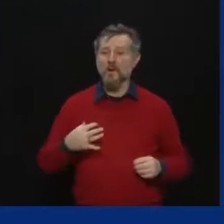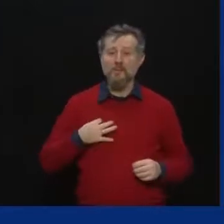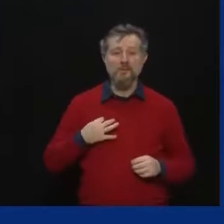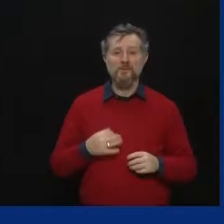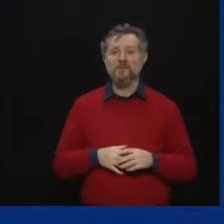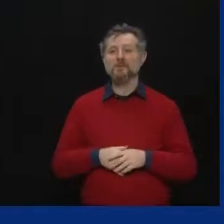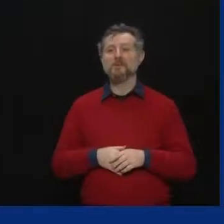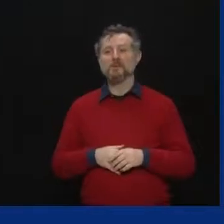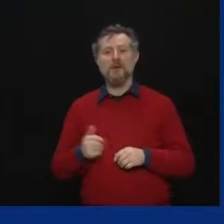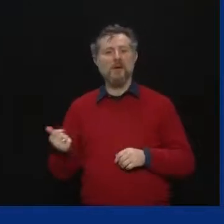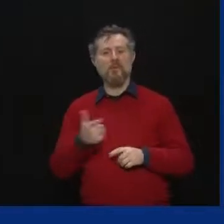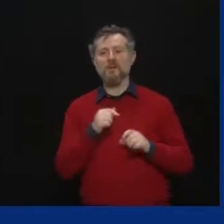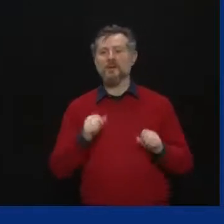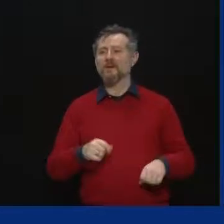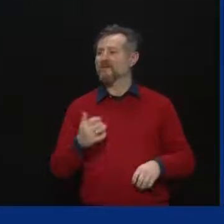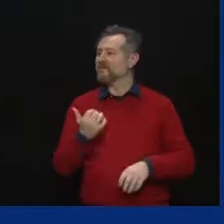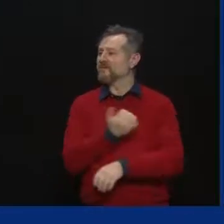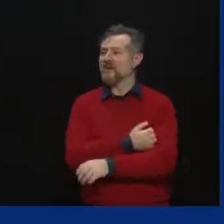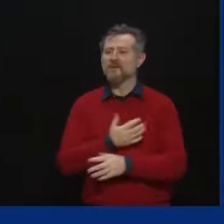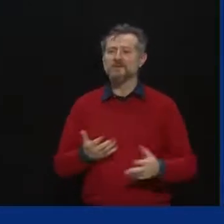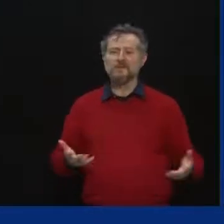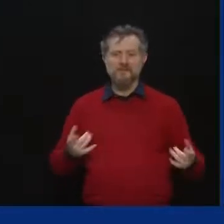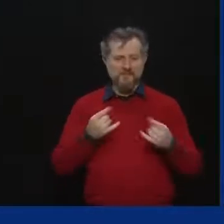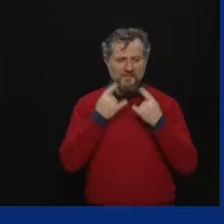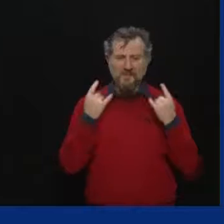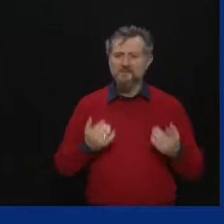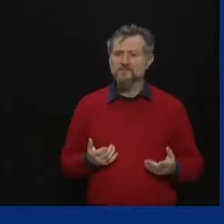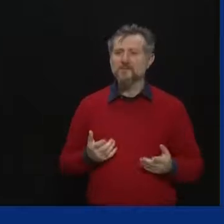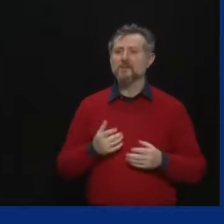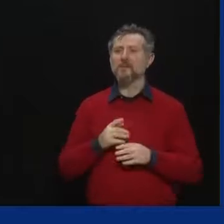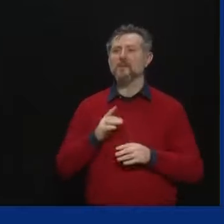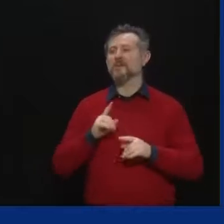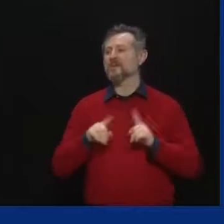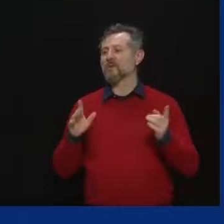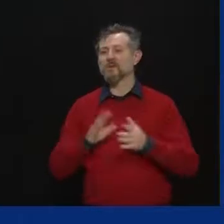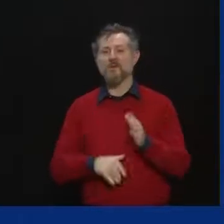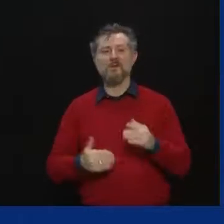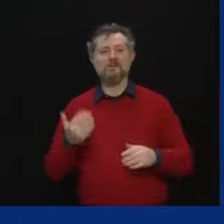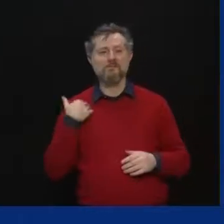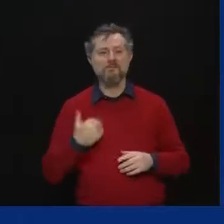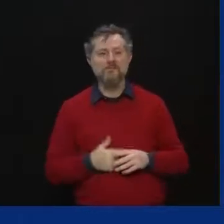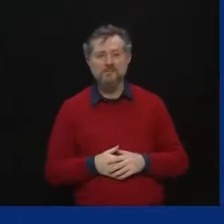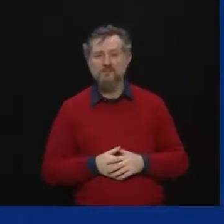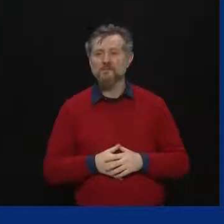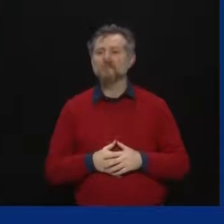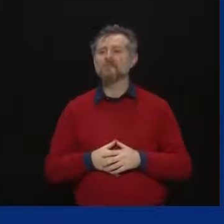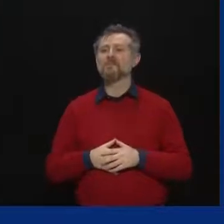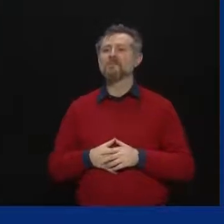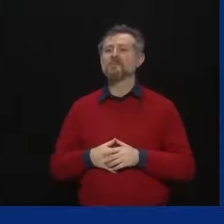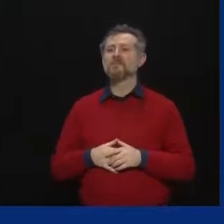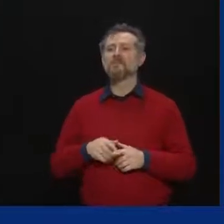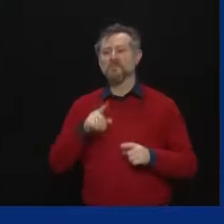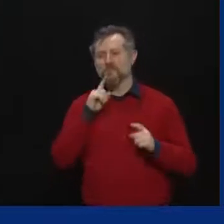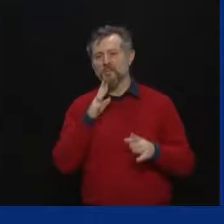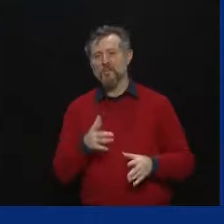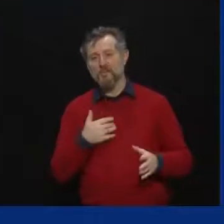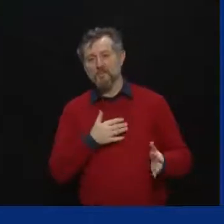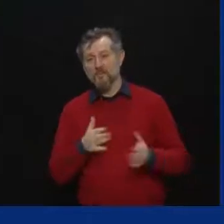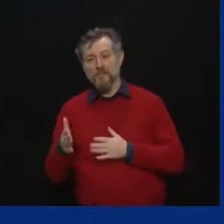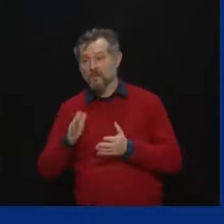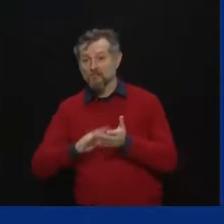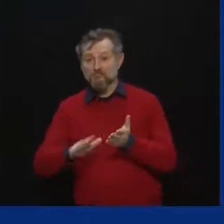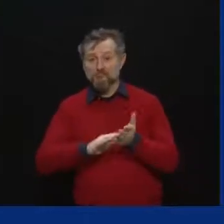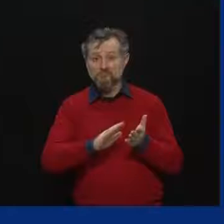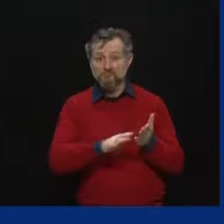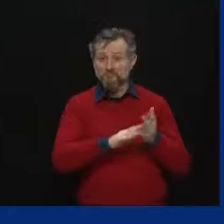to everyone, masks and booster shots. So we are in a different situation than we were last time. Are you planning on granting clemency, though, to certain inmates? I know